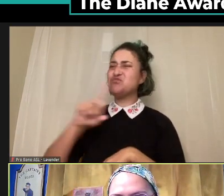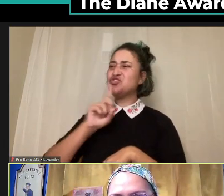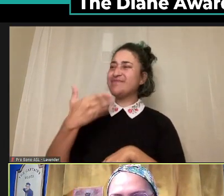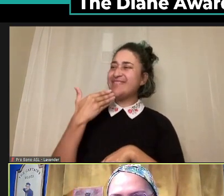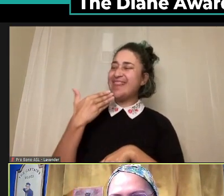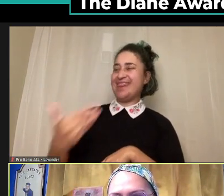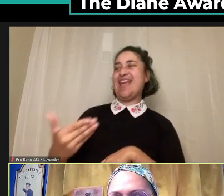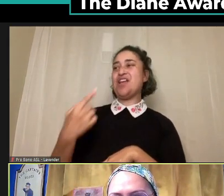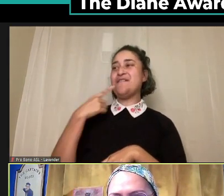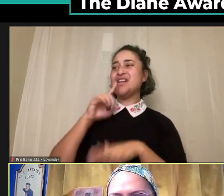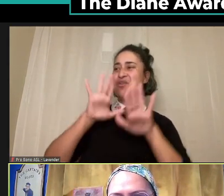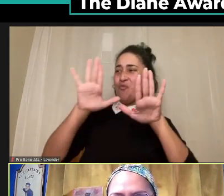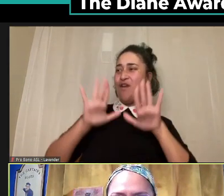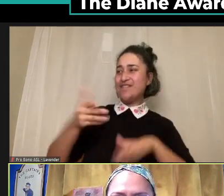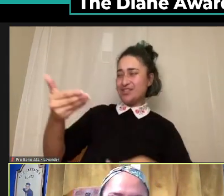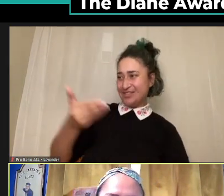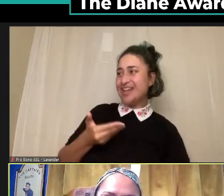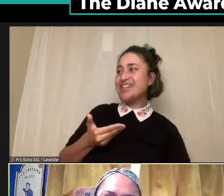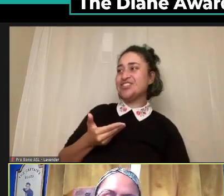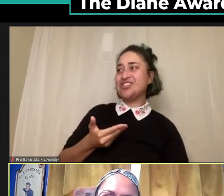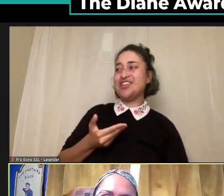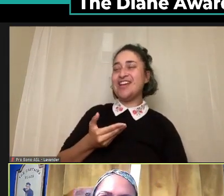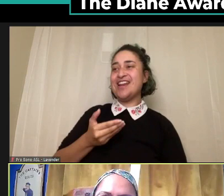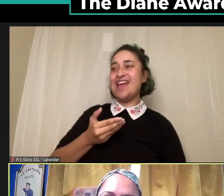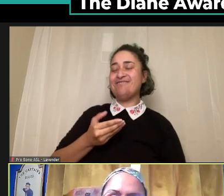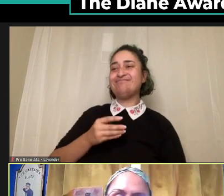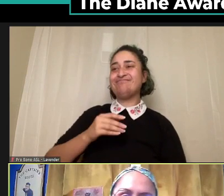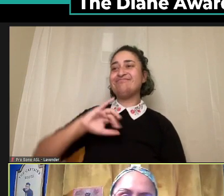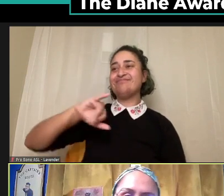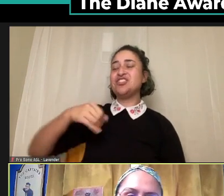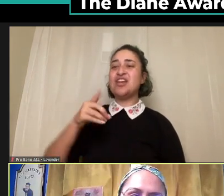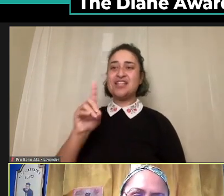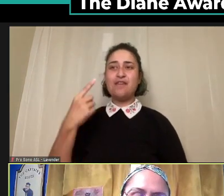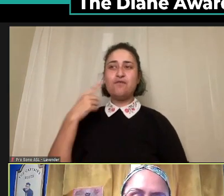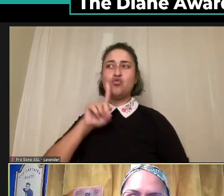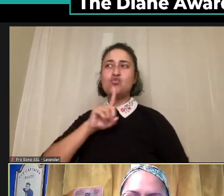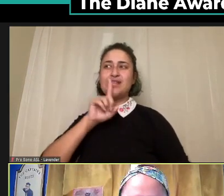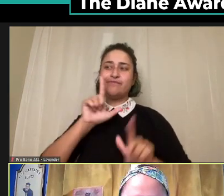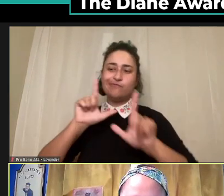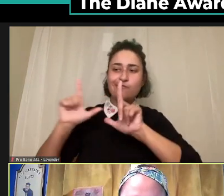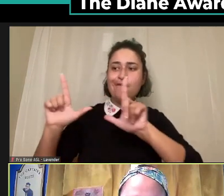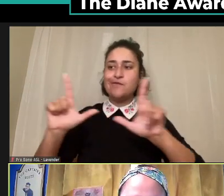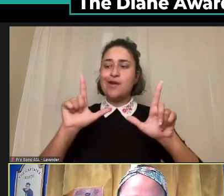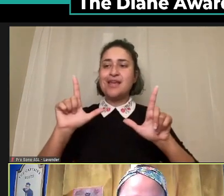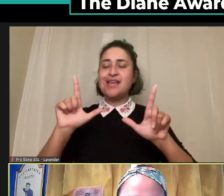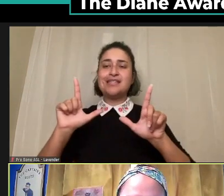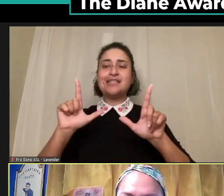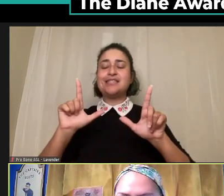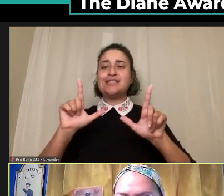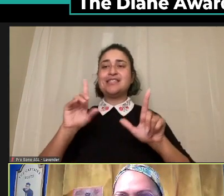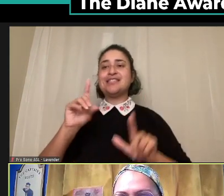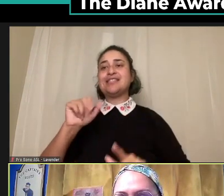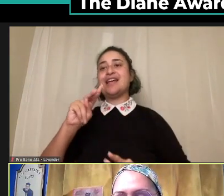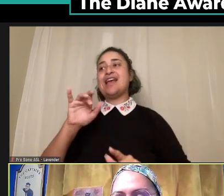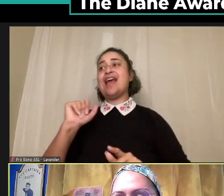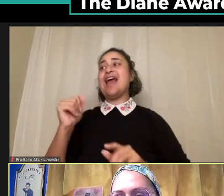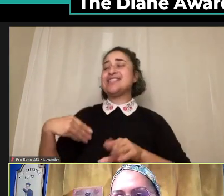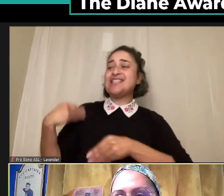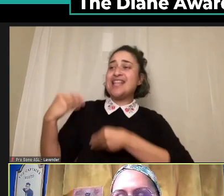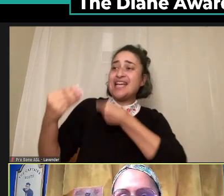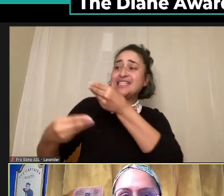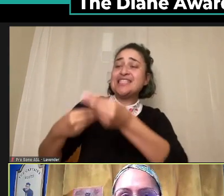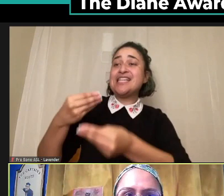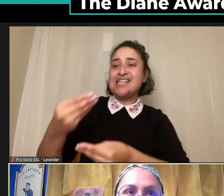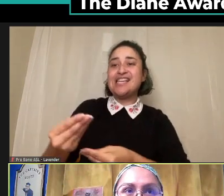that wonderful introduction, and JD for really framing our Diane's legacy, and Jacqueline